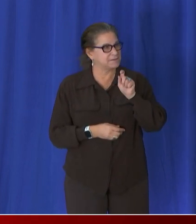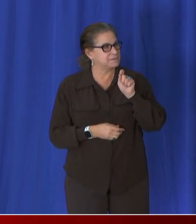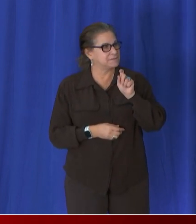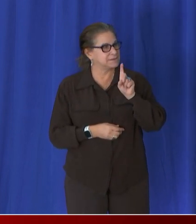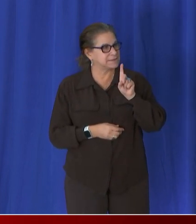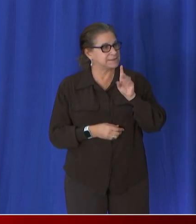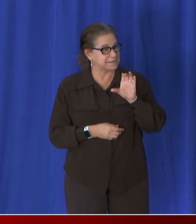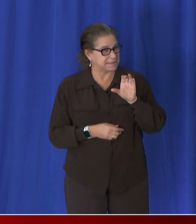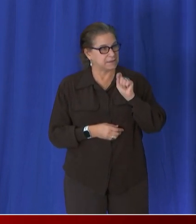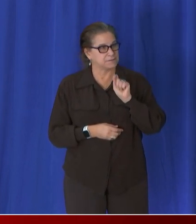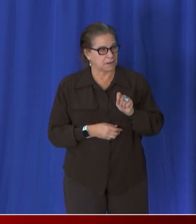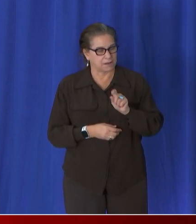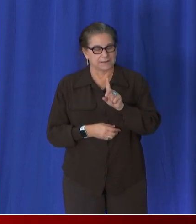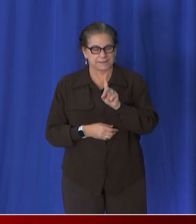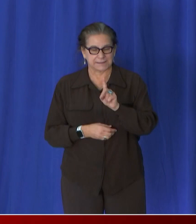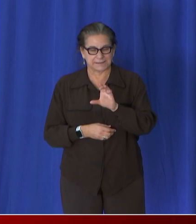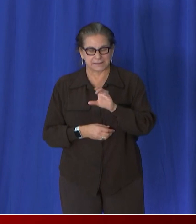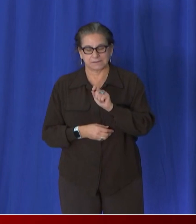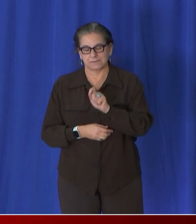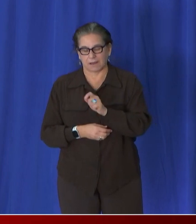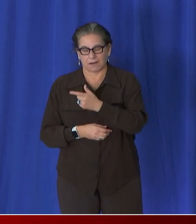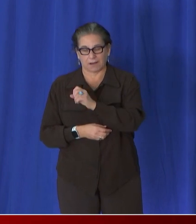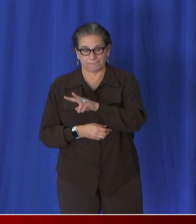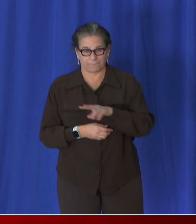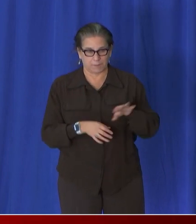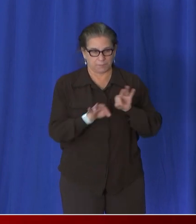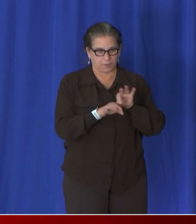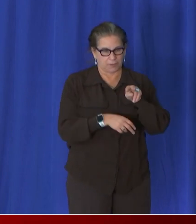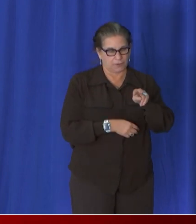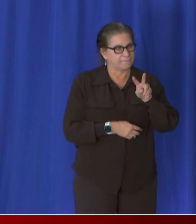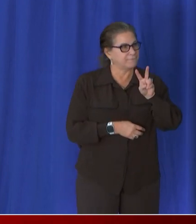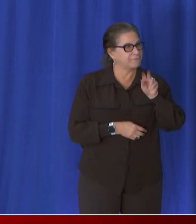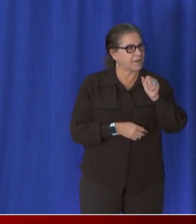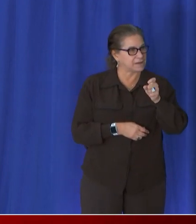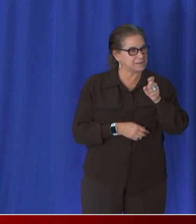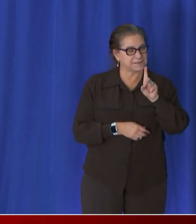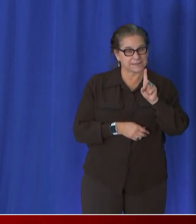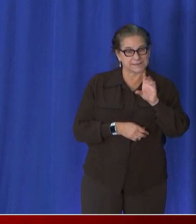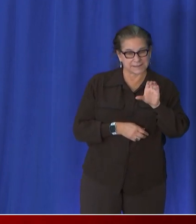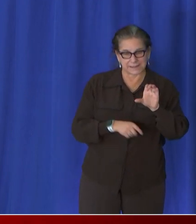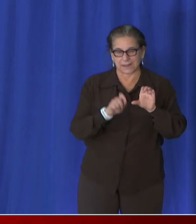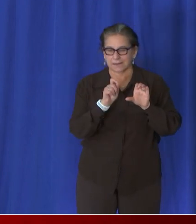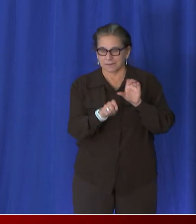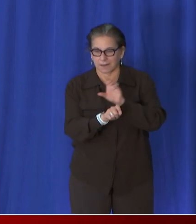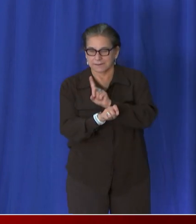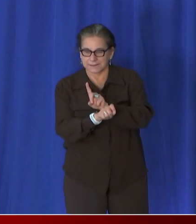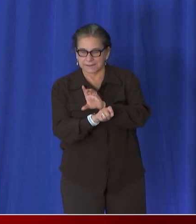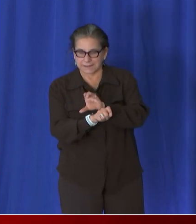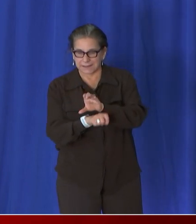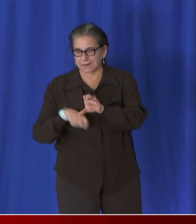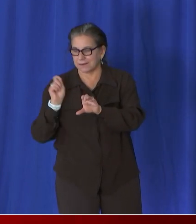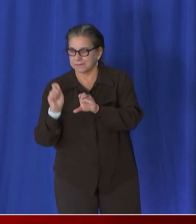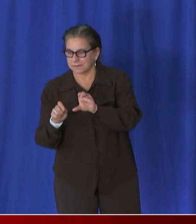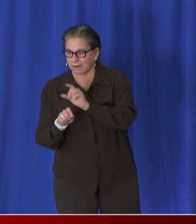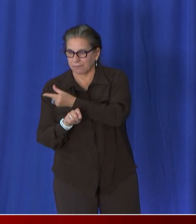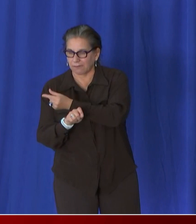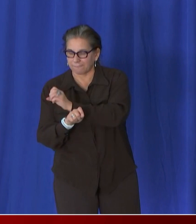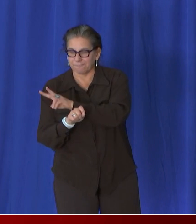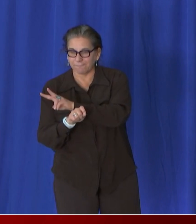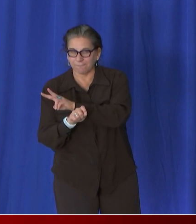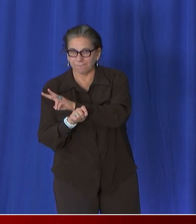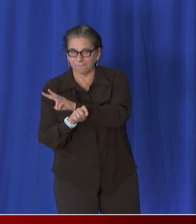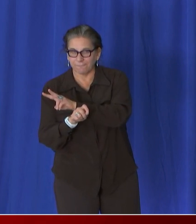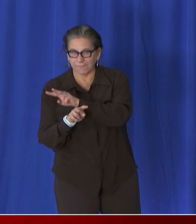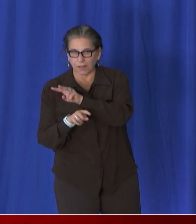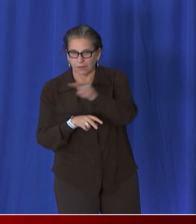is coming out of DC Health on our coronavirus.dc.gov, where we have provided quite a lot of signage so businesses don't have